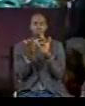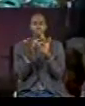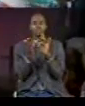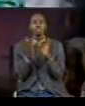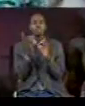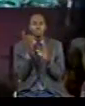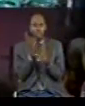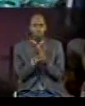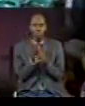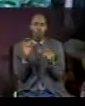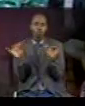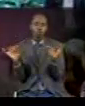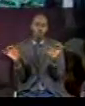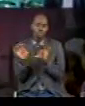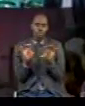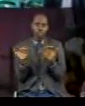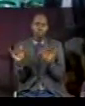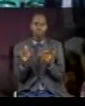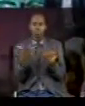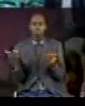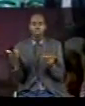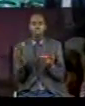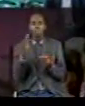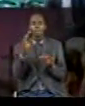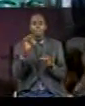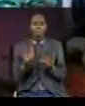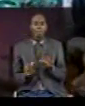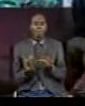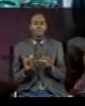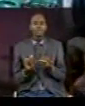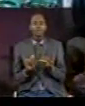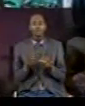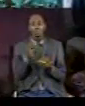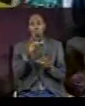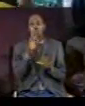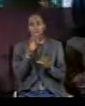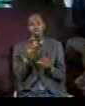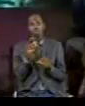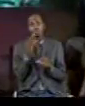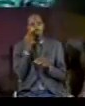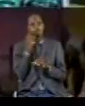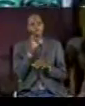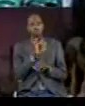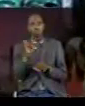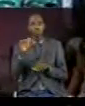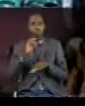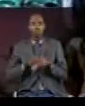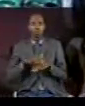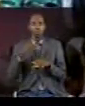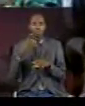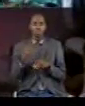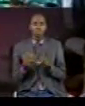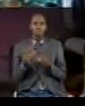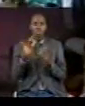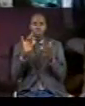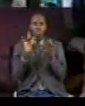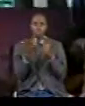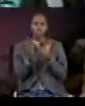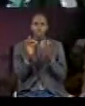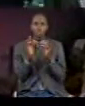particulars. And if you are watching online and you just gave your life to